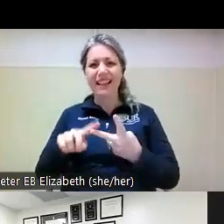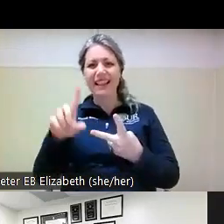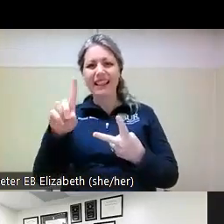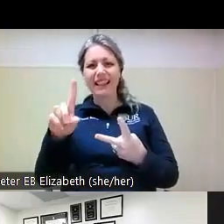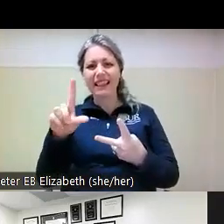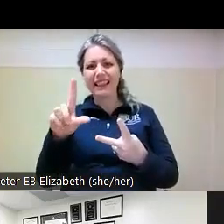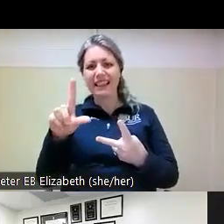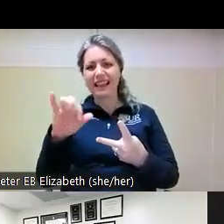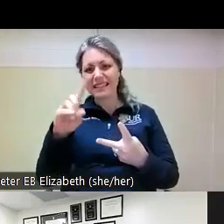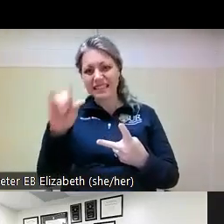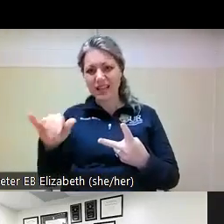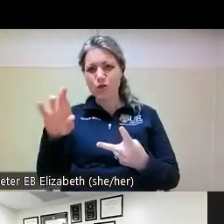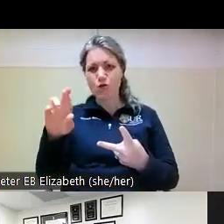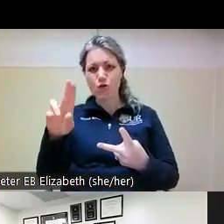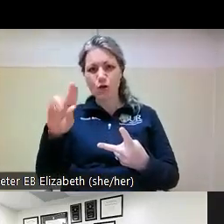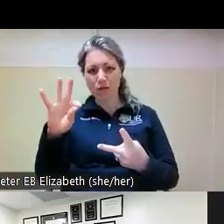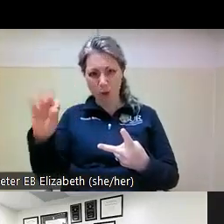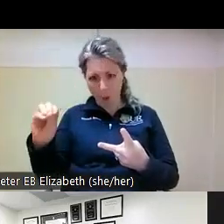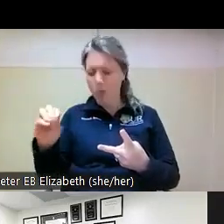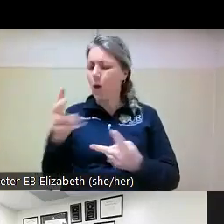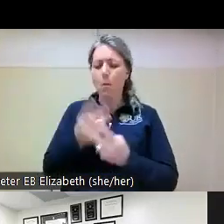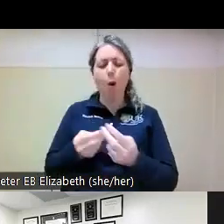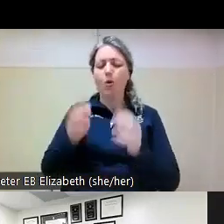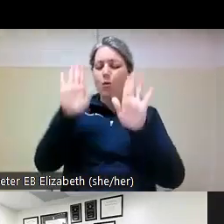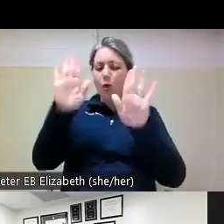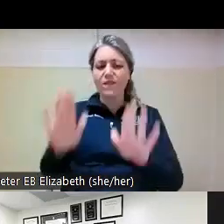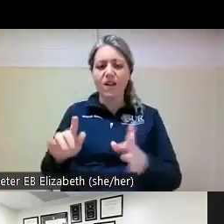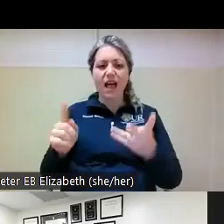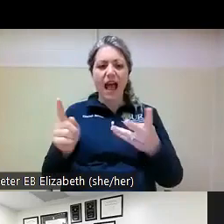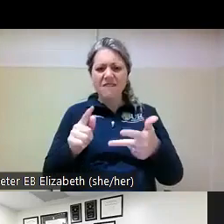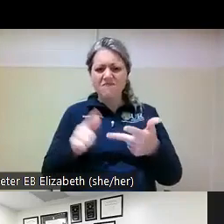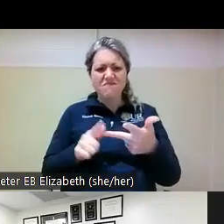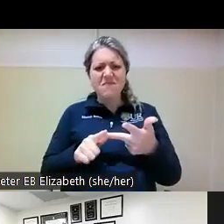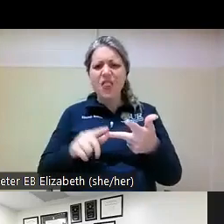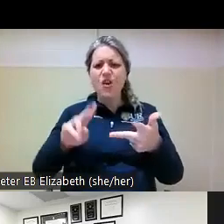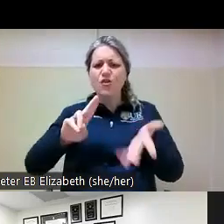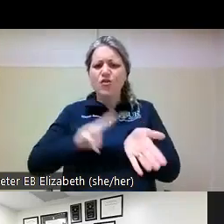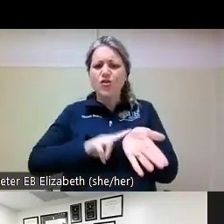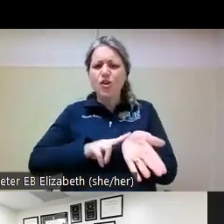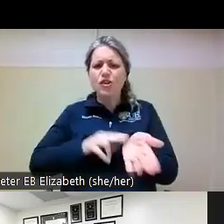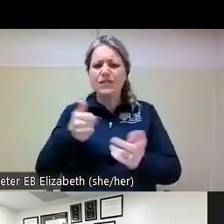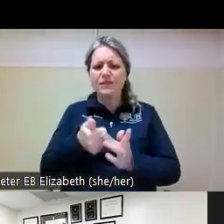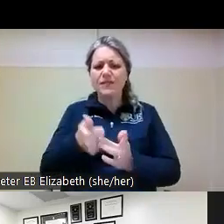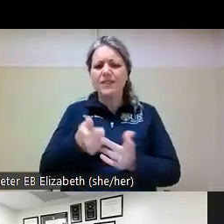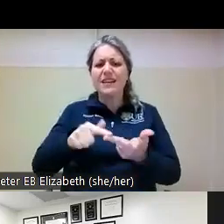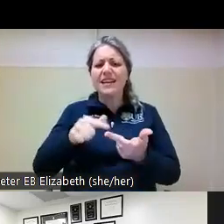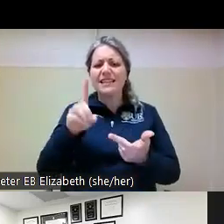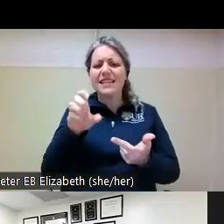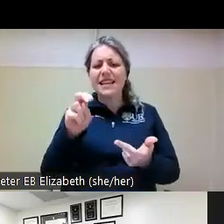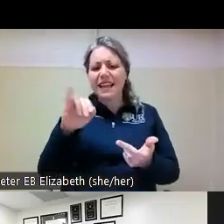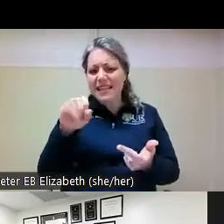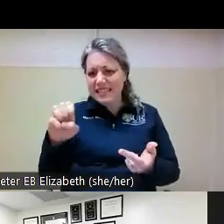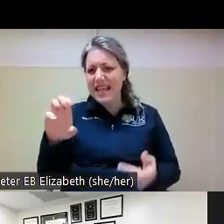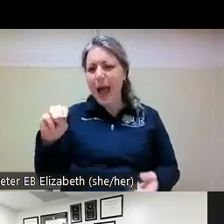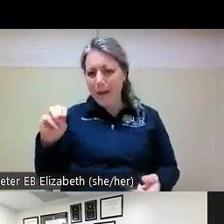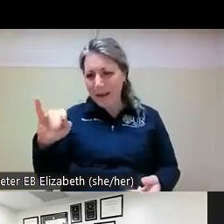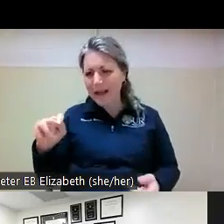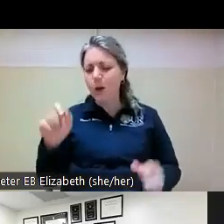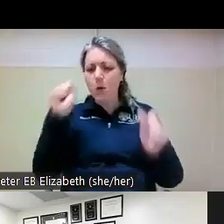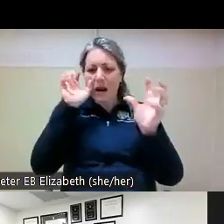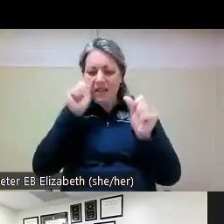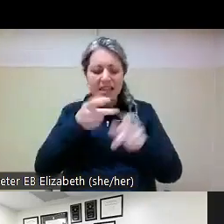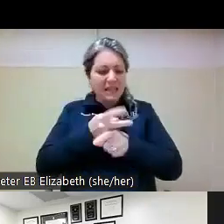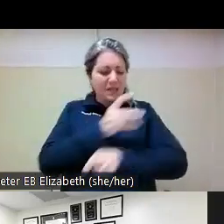And they're both wonderful. We also have a dedicated nurse, Denise Emmett, who helps keep the clinic running and helps room